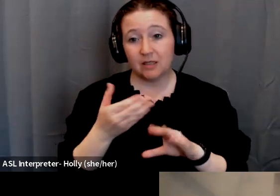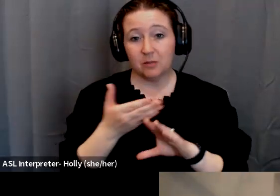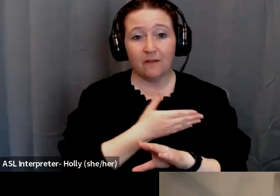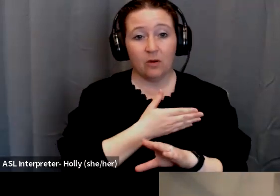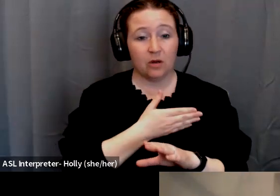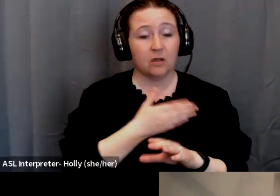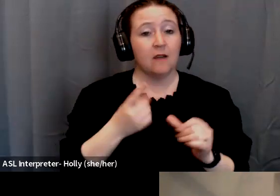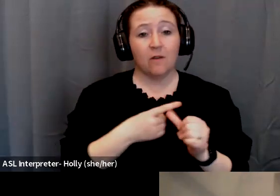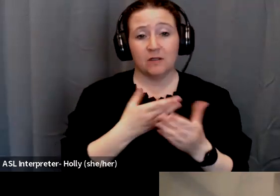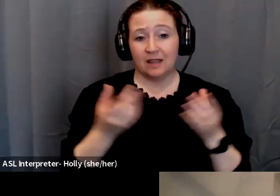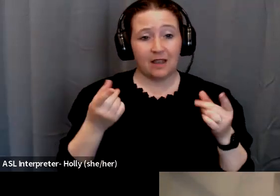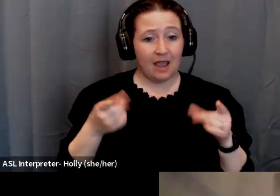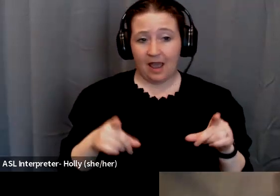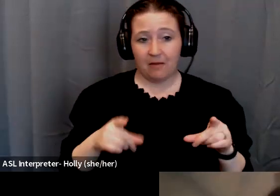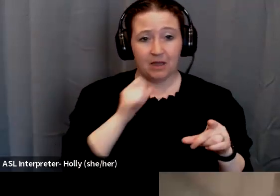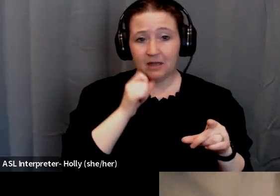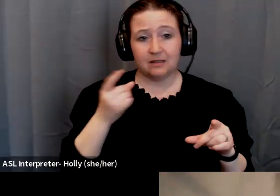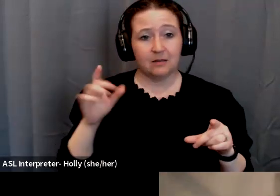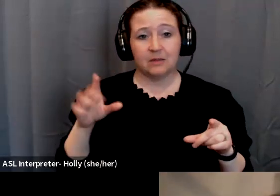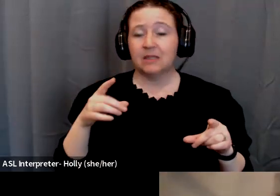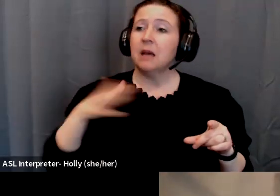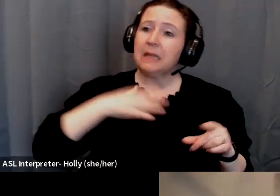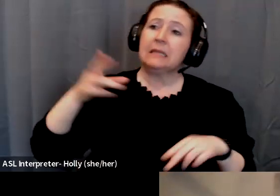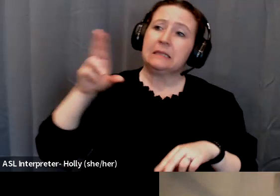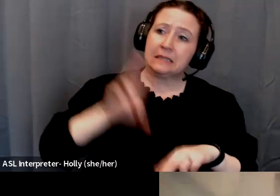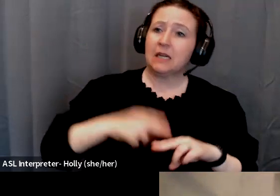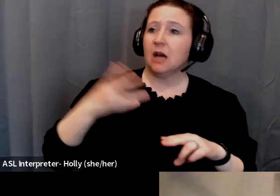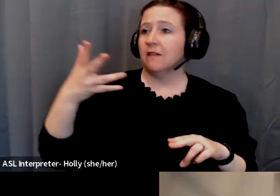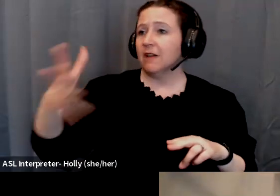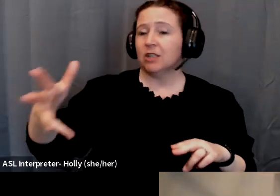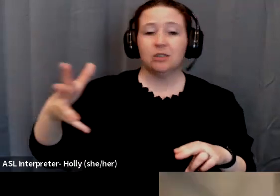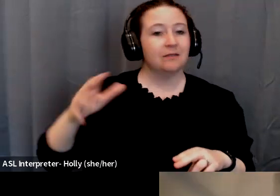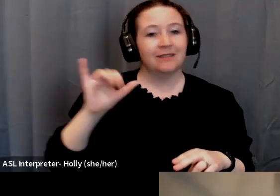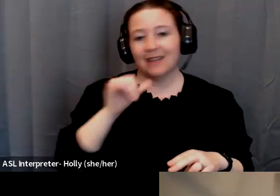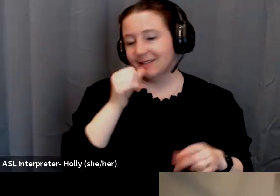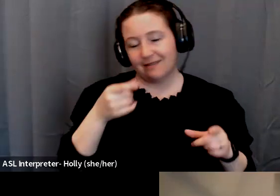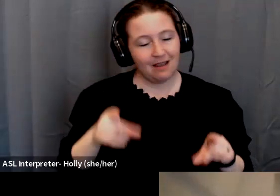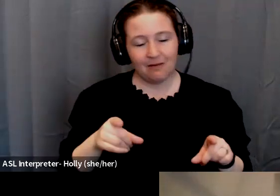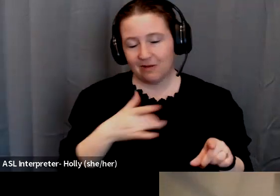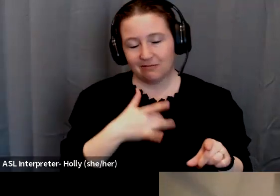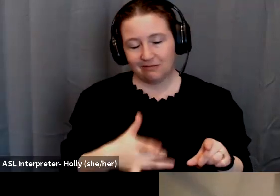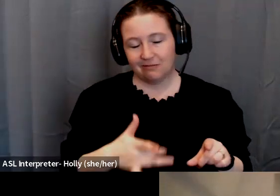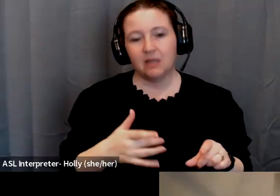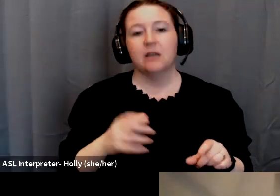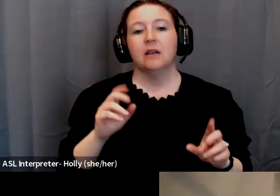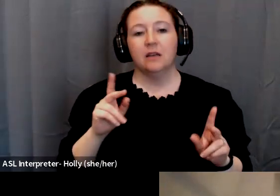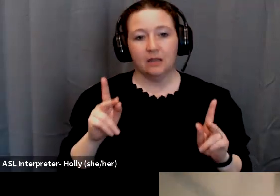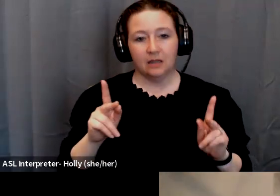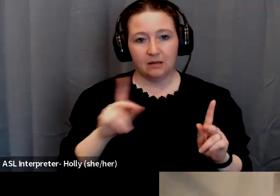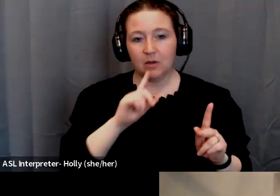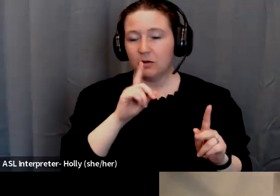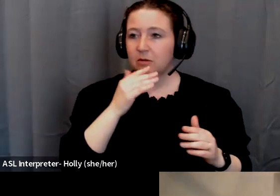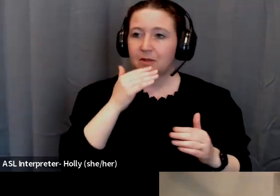first thing that happens is not somebody says, can you please sit down? We just don't want to hear from you. That is not what happens, right? People are kind